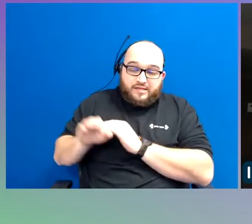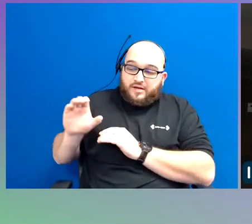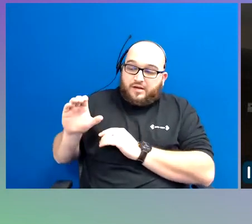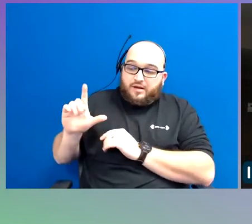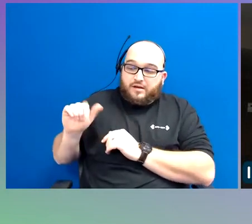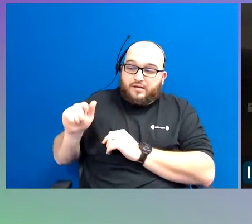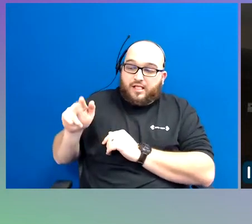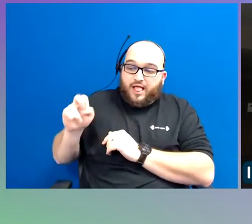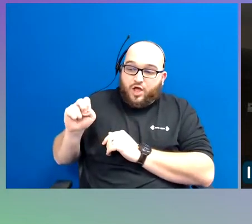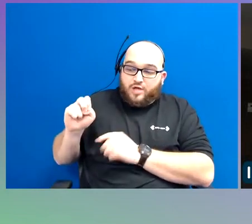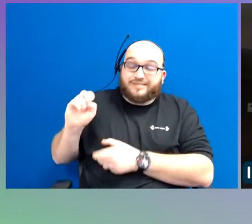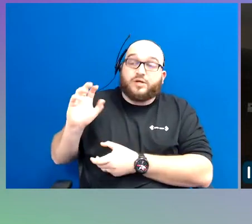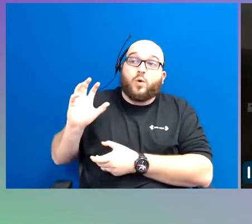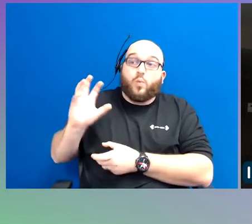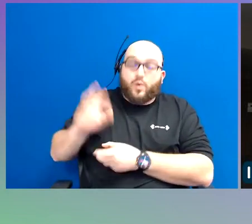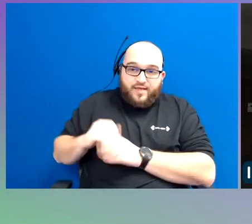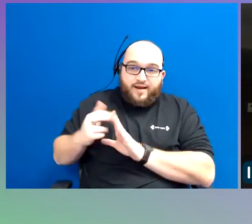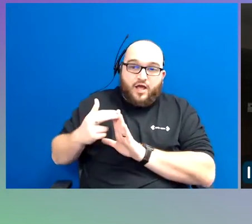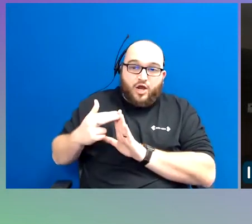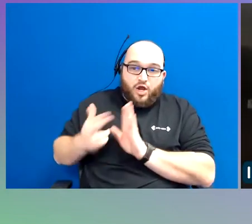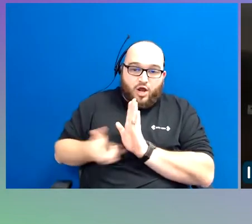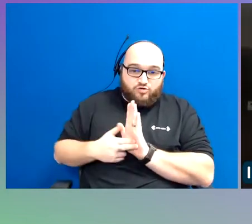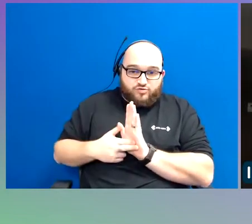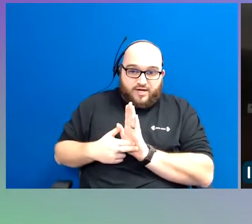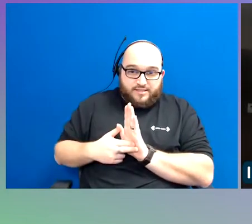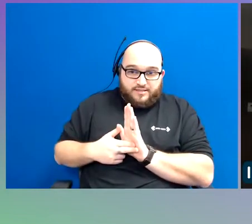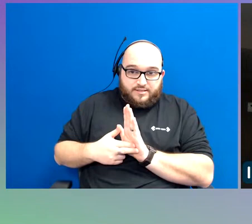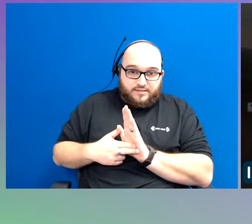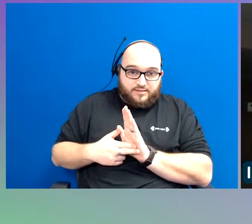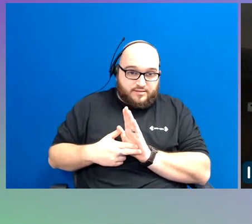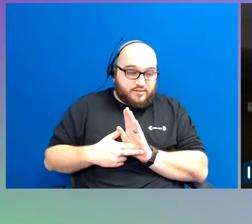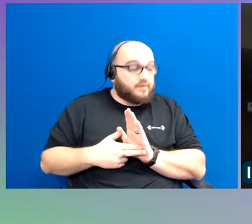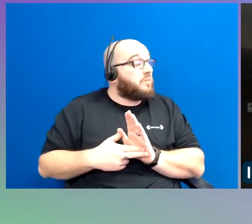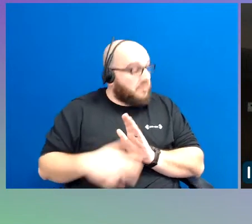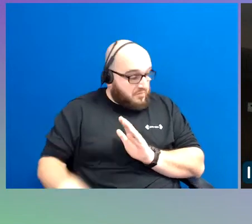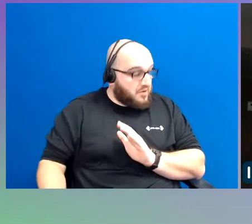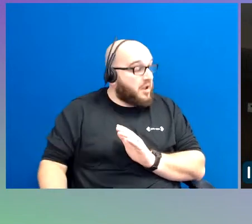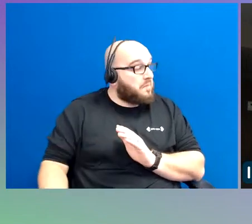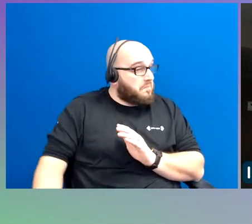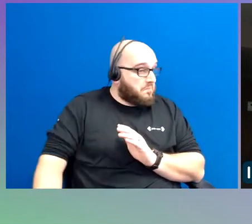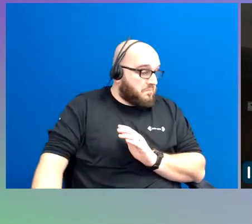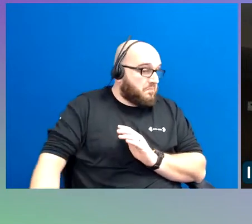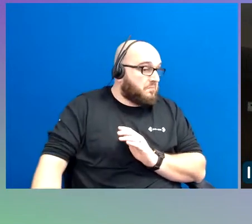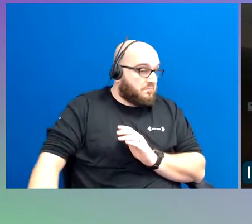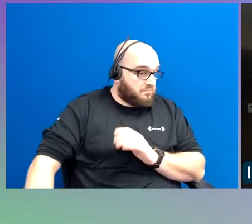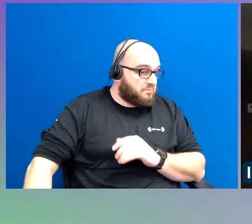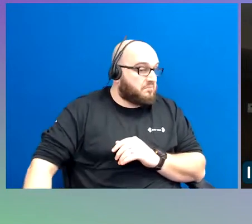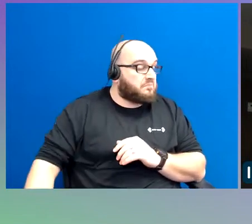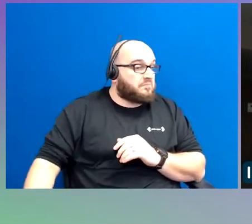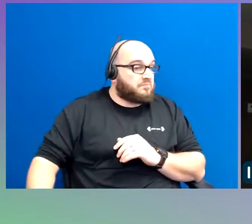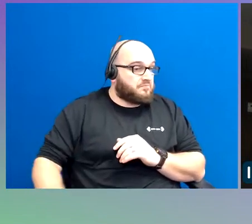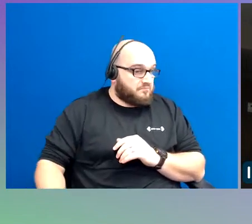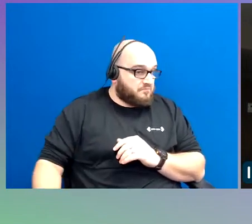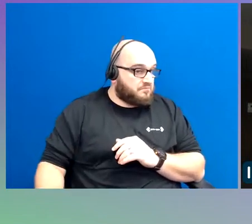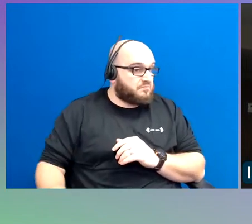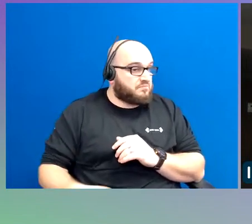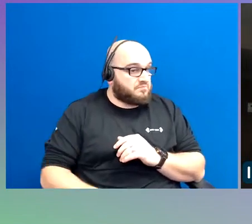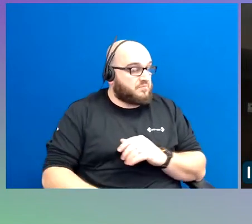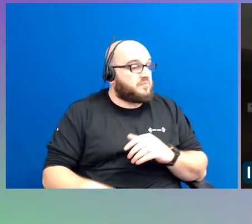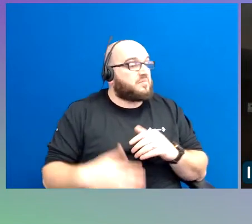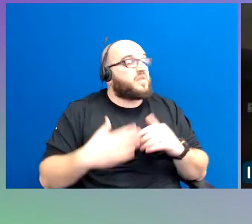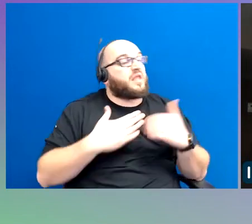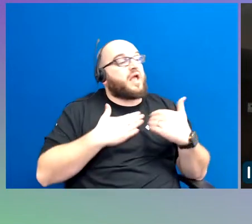a contract? Oh, And absolutely. I'm happy to talk about it.